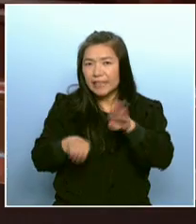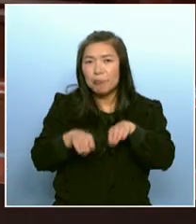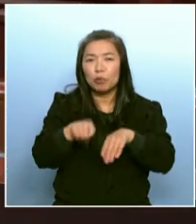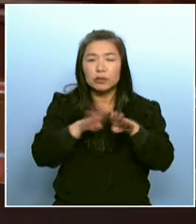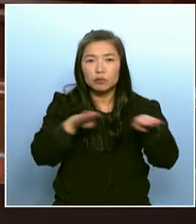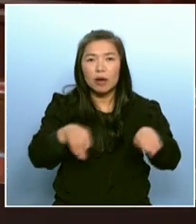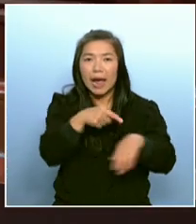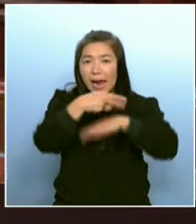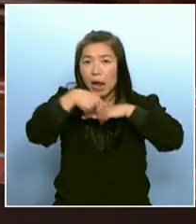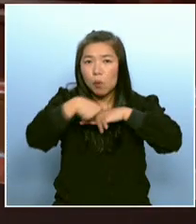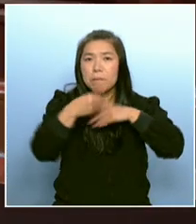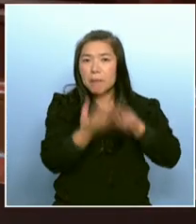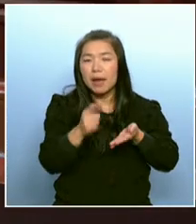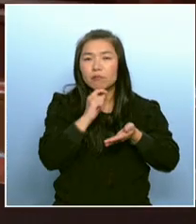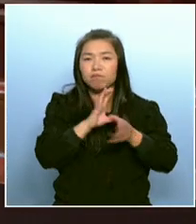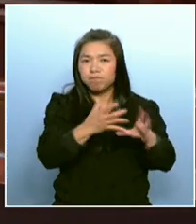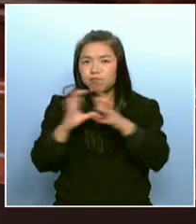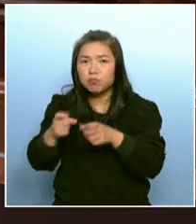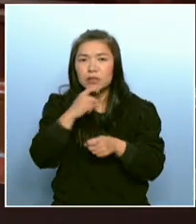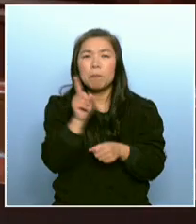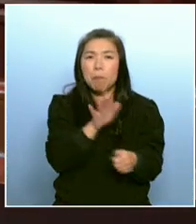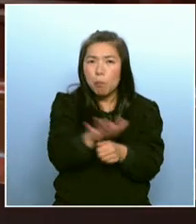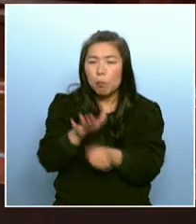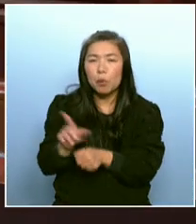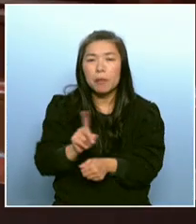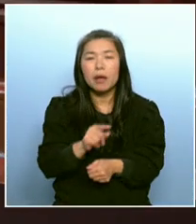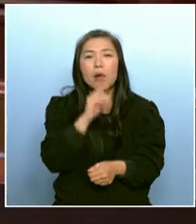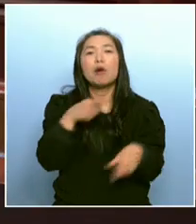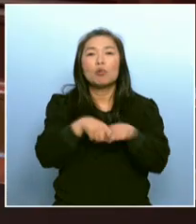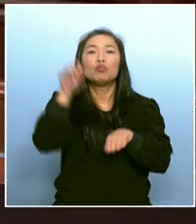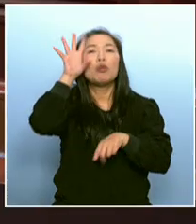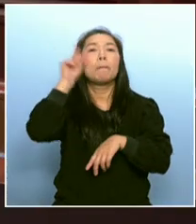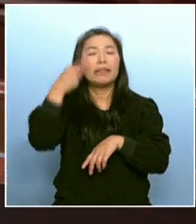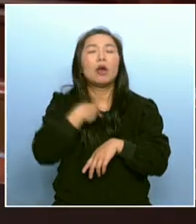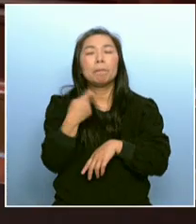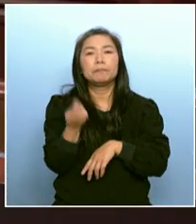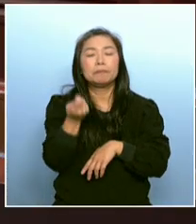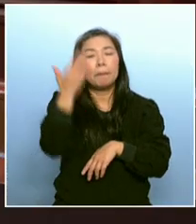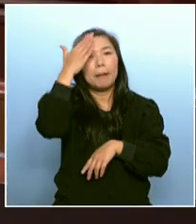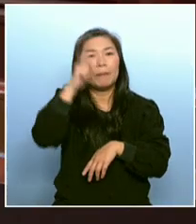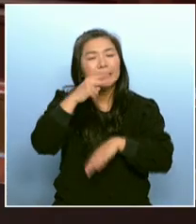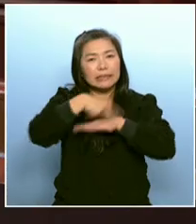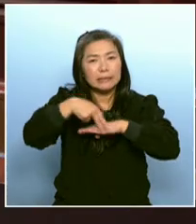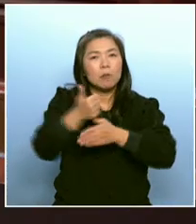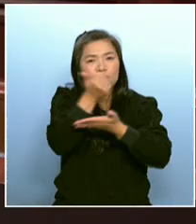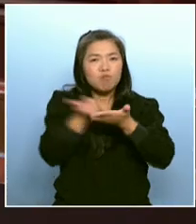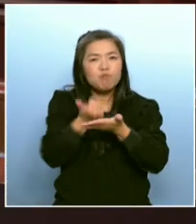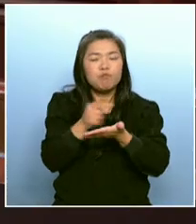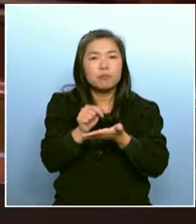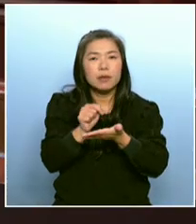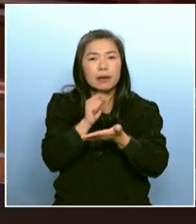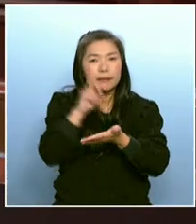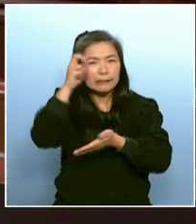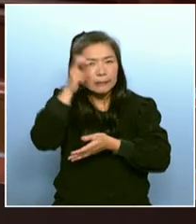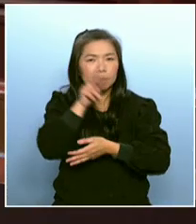to identify children who did not take part or who take part in this program. What are the positive impacts for the